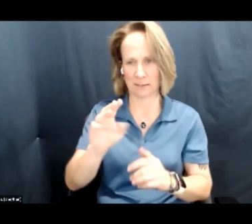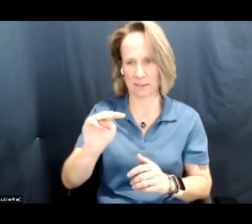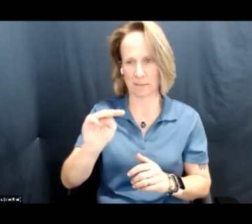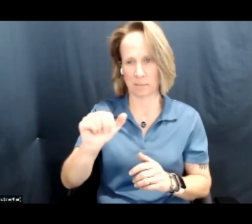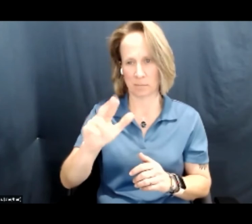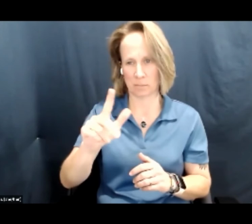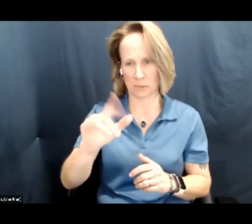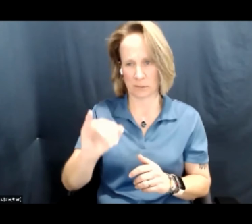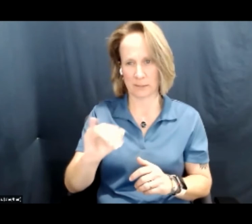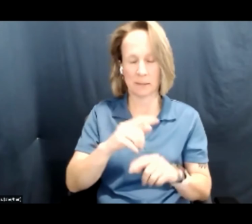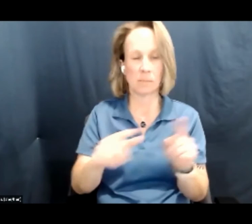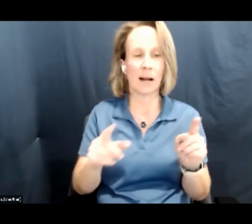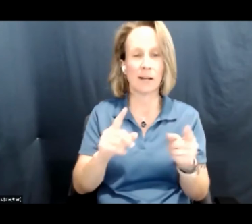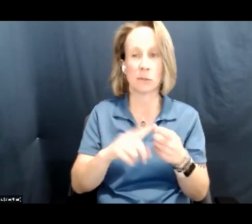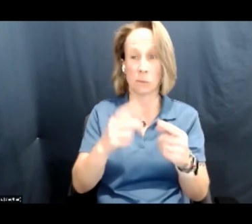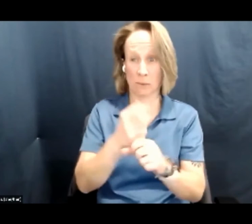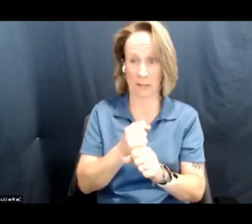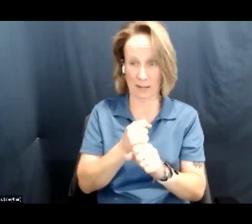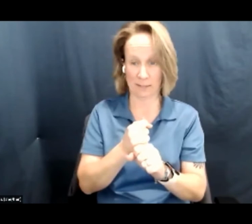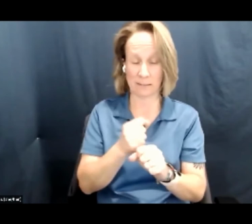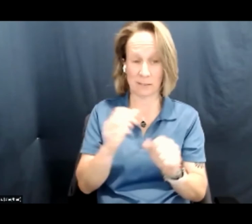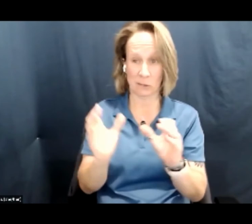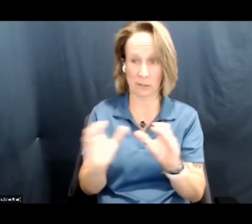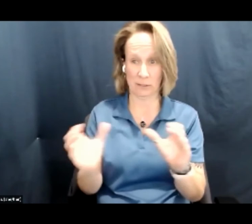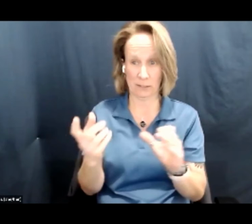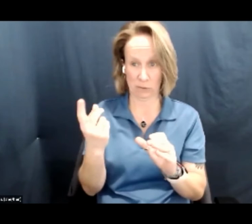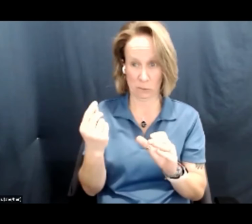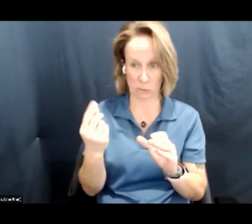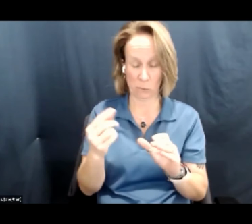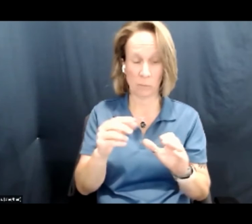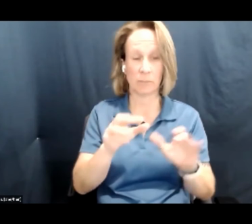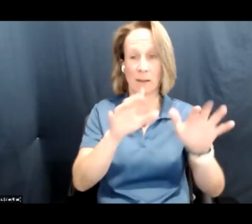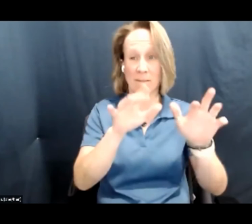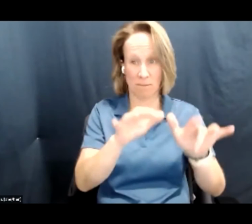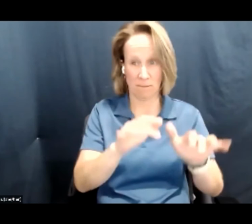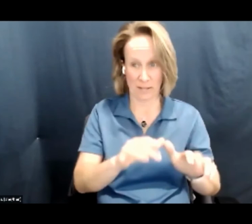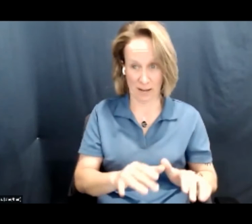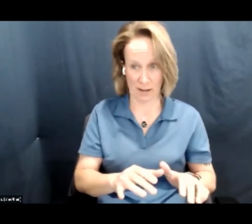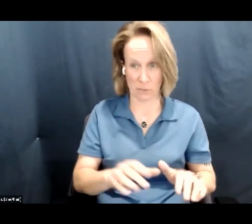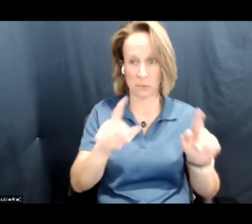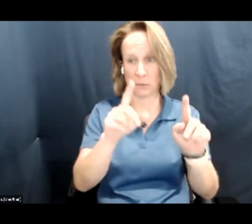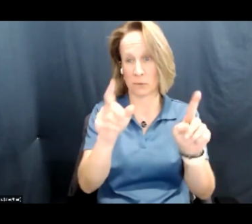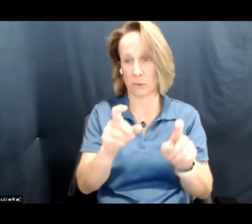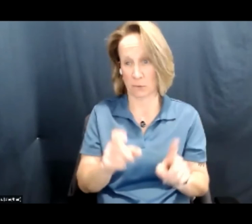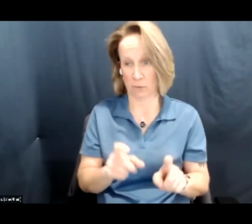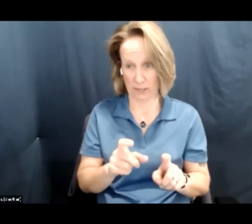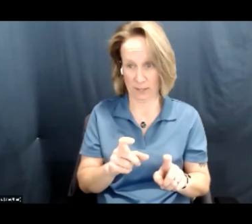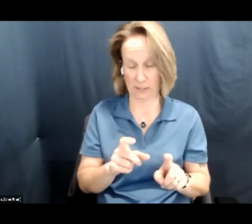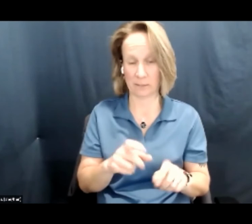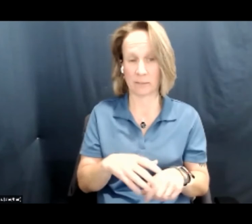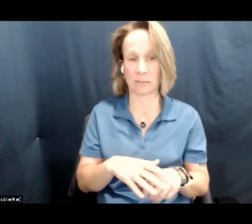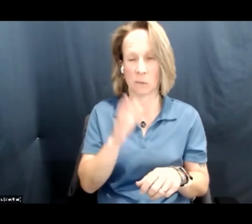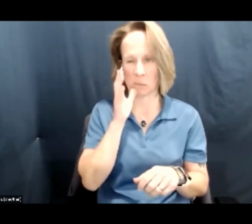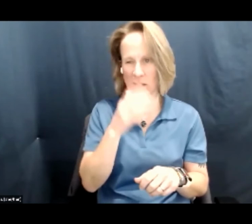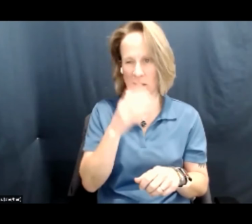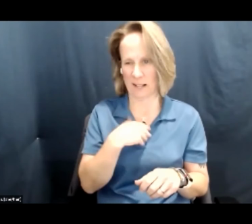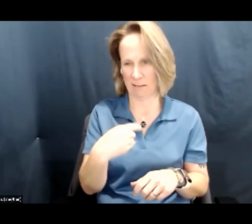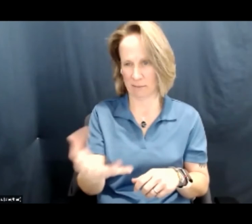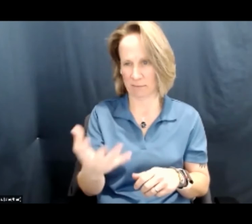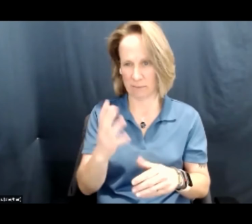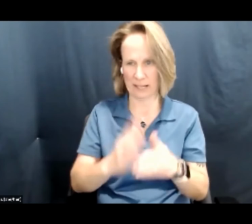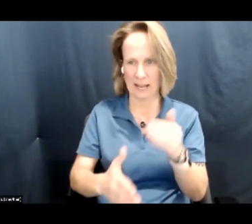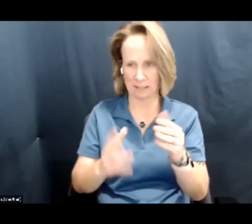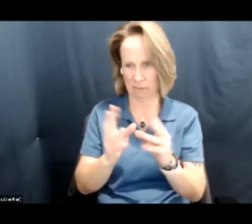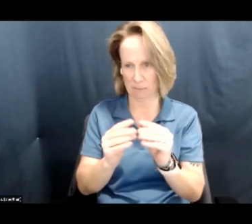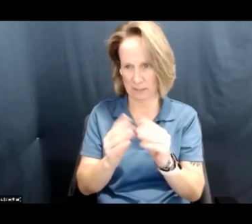get the certificate, all you need to do is complete the survey at the end of the training. Once you finish the survey, there